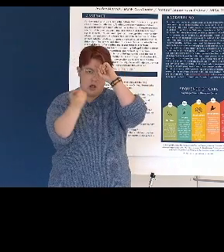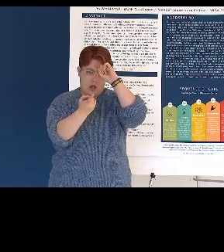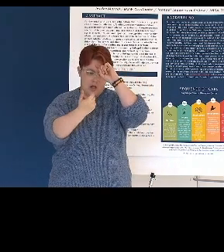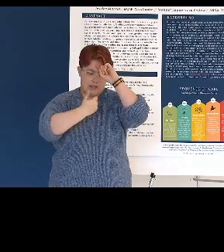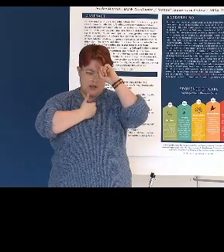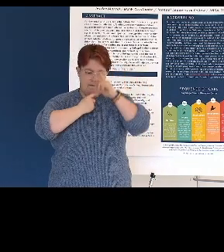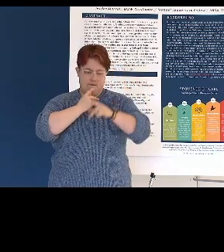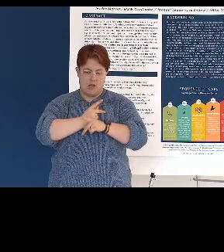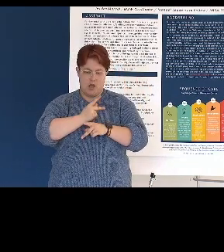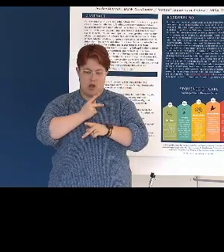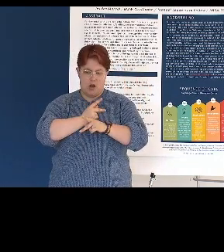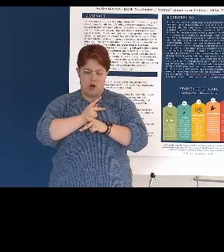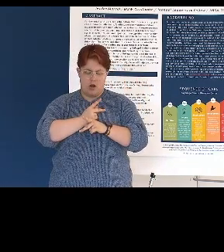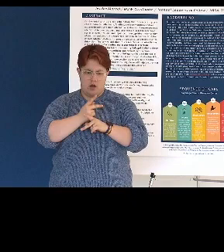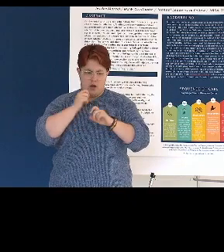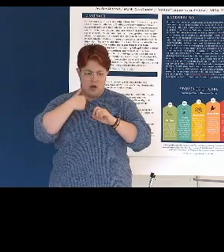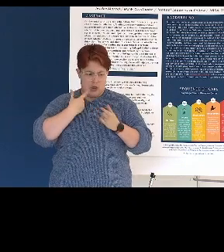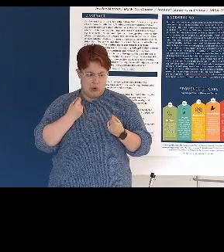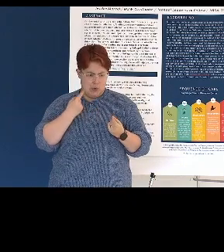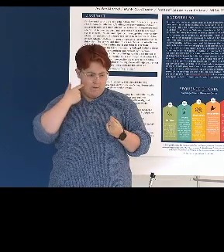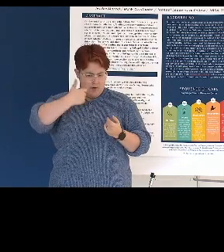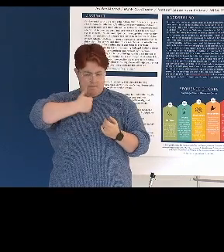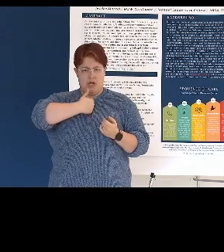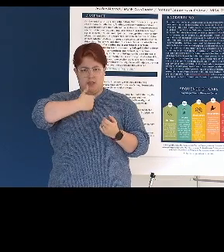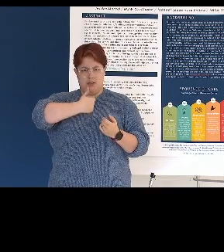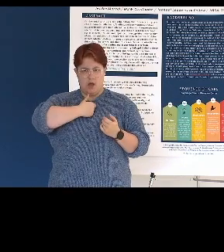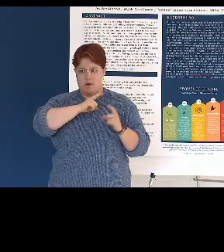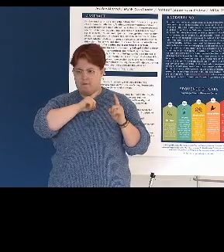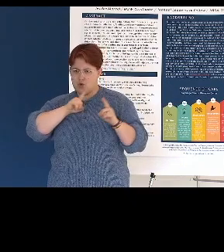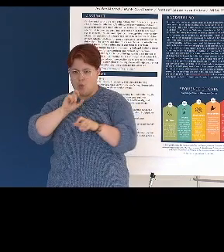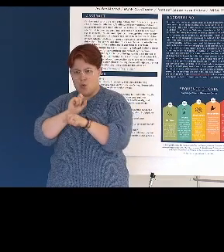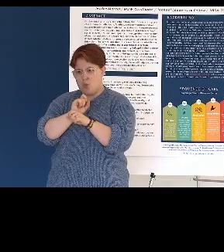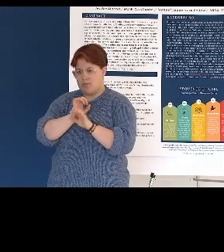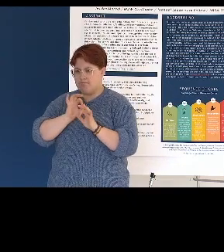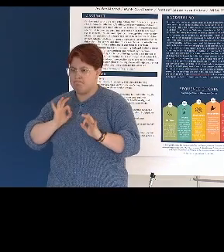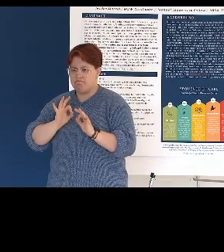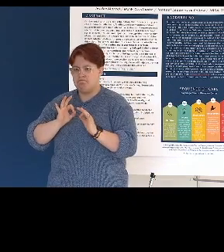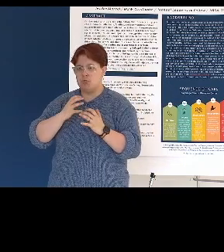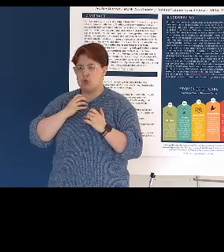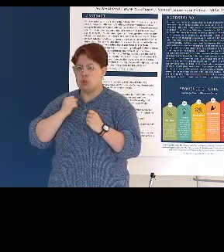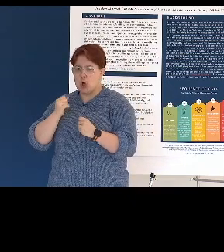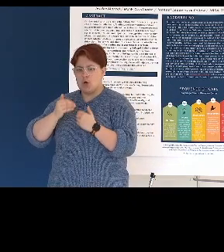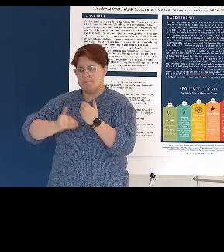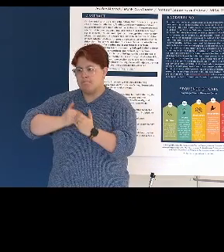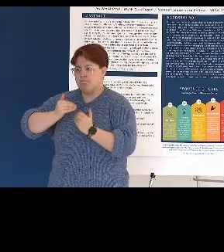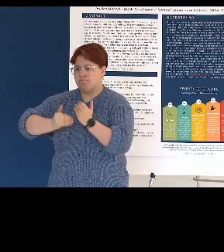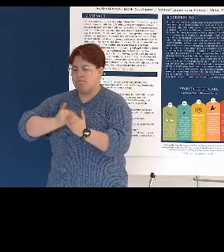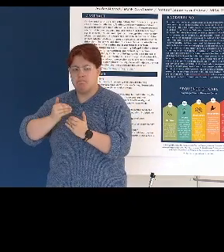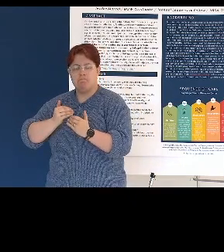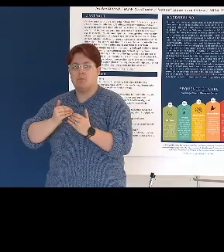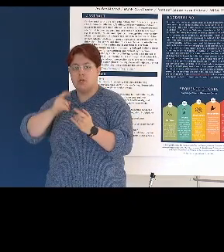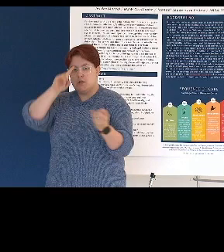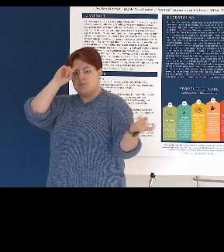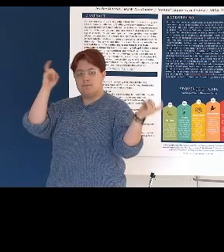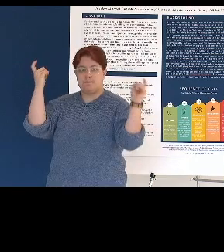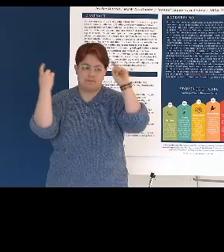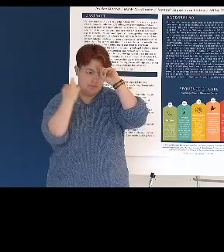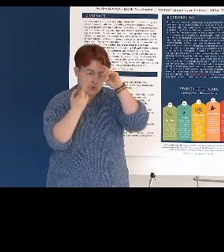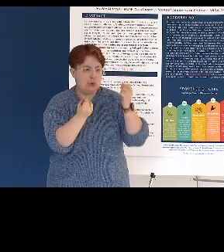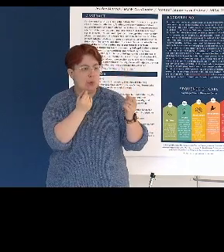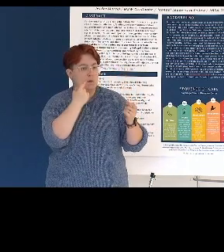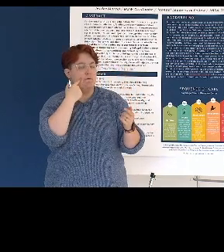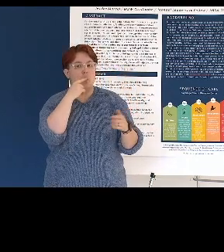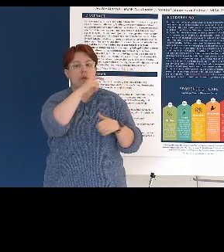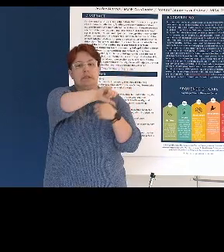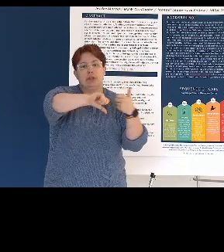as individuals can do to keep ourselves in the field and going strong, and what we all can do for each other, and how we are all responsible for